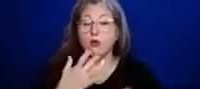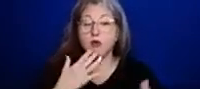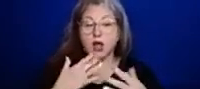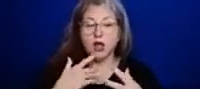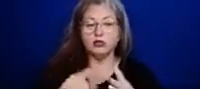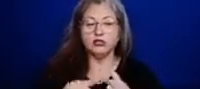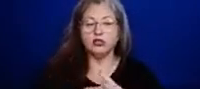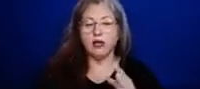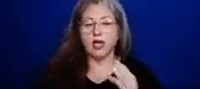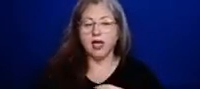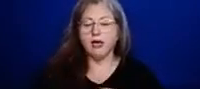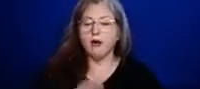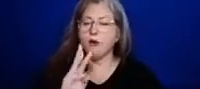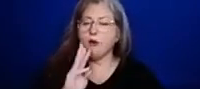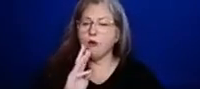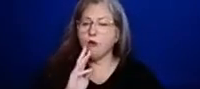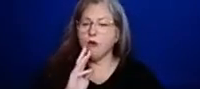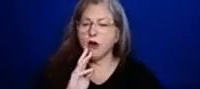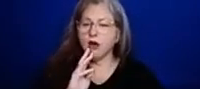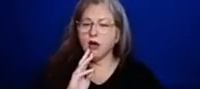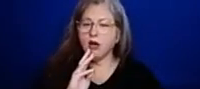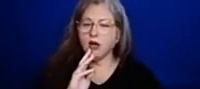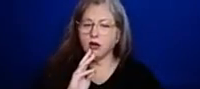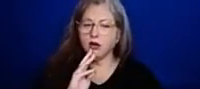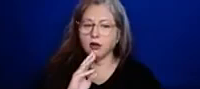working with water-based